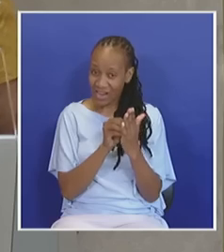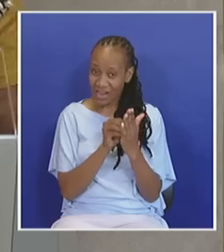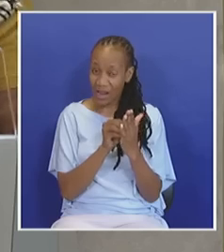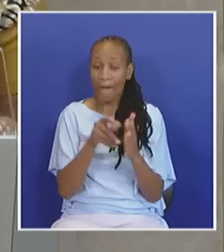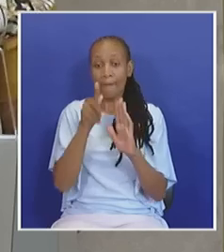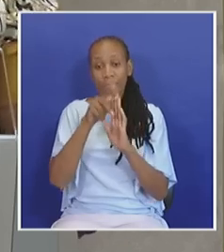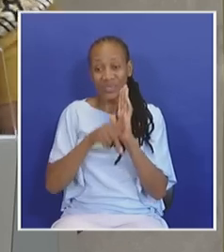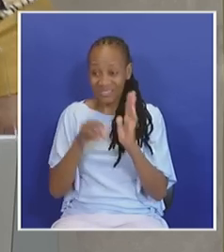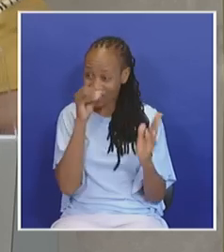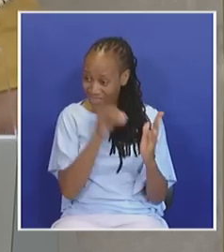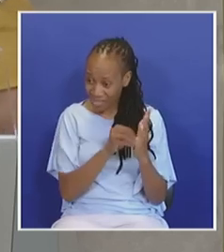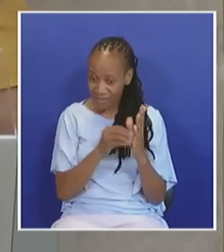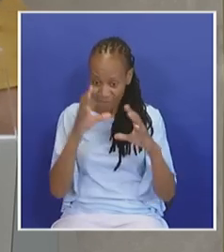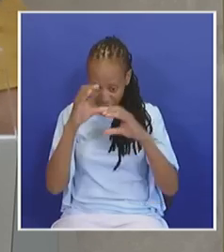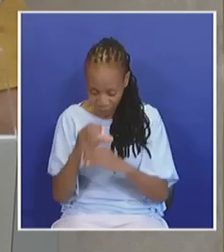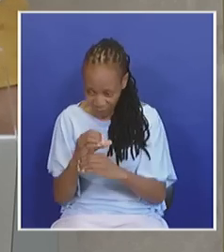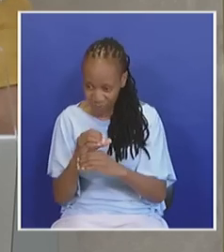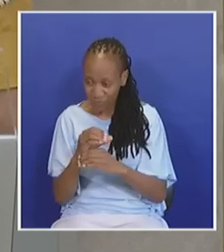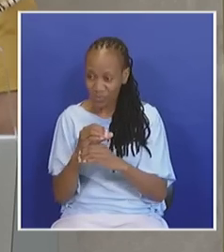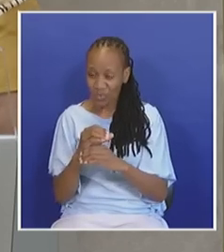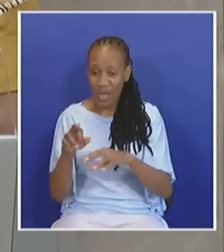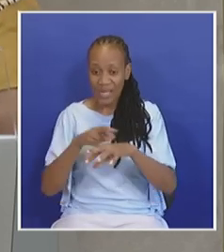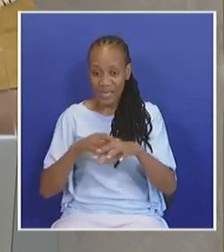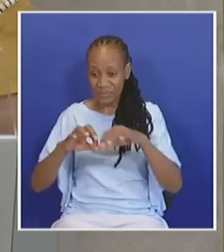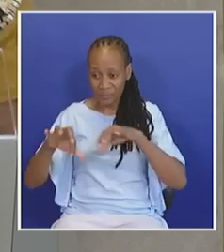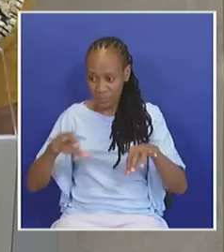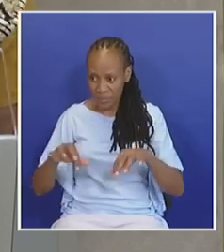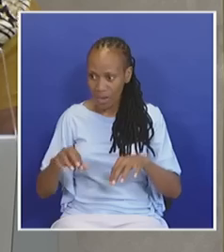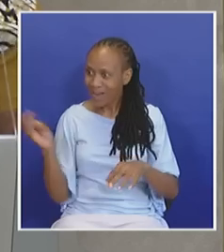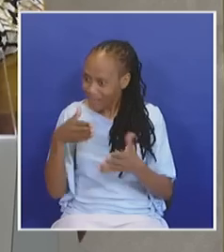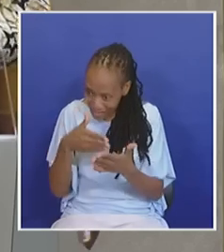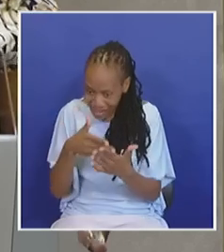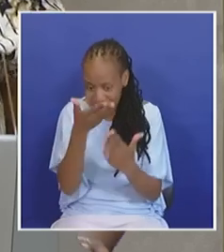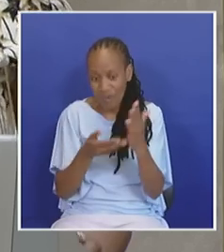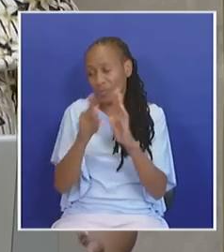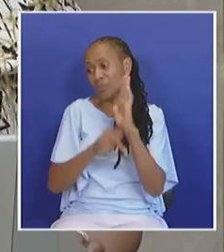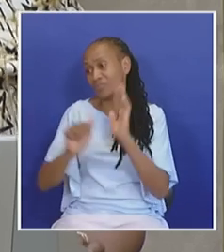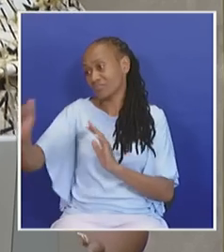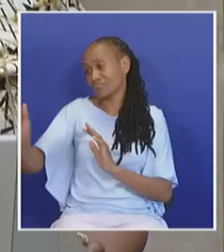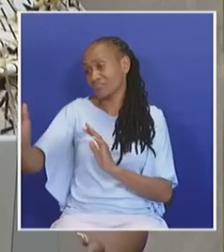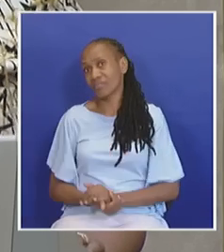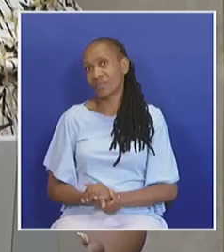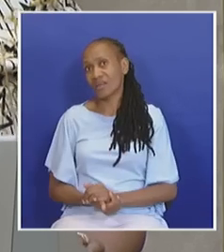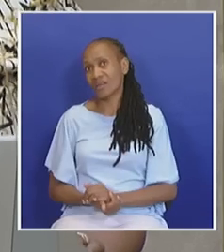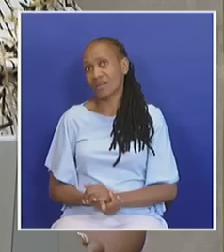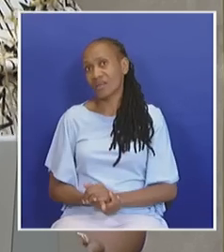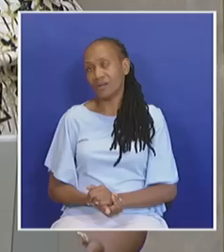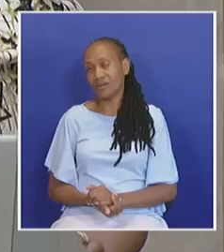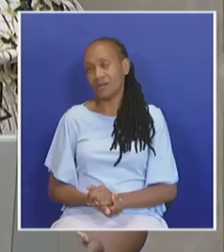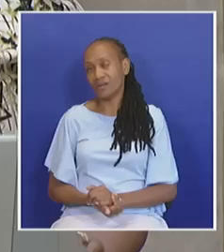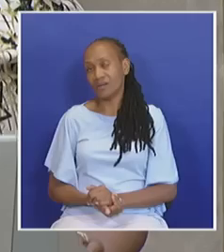policy because you want to cling to power and wealth on the expense of the majority of South